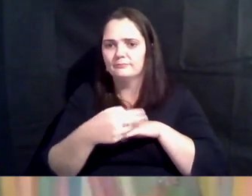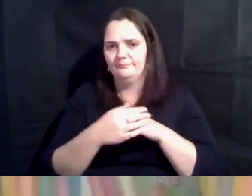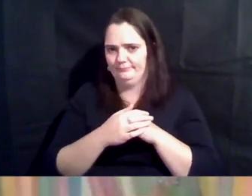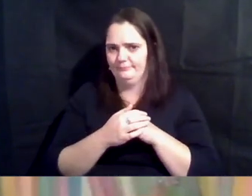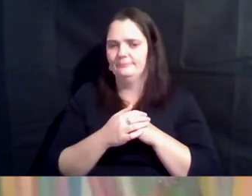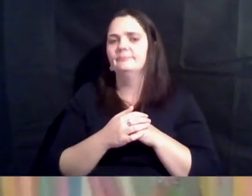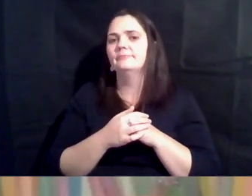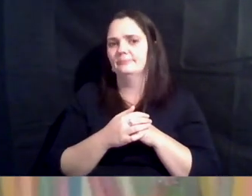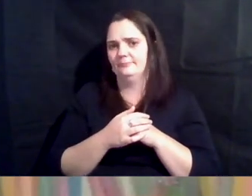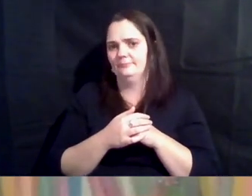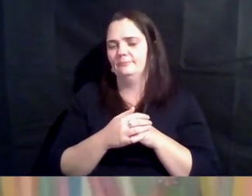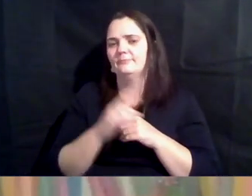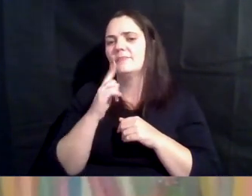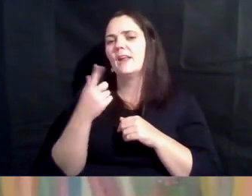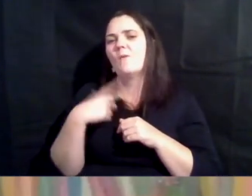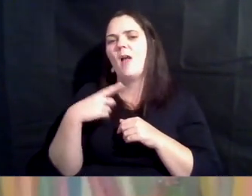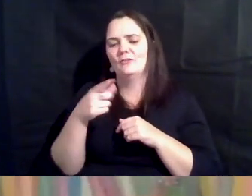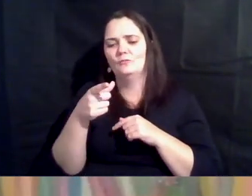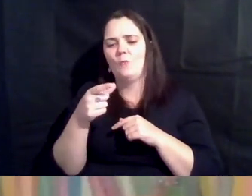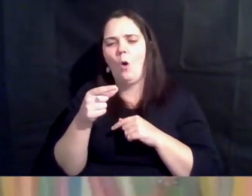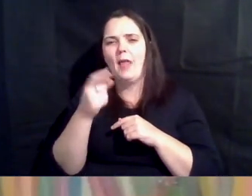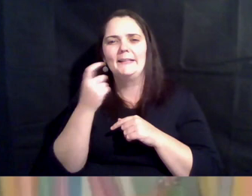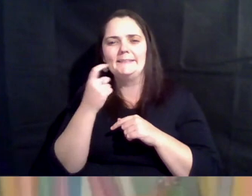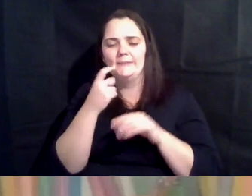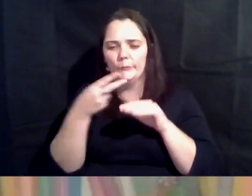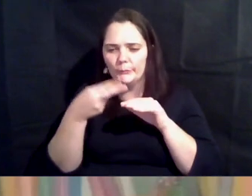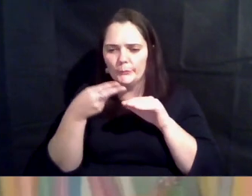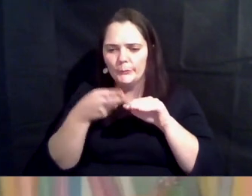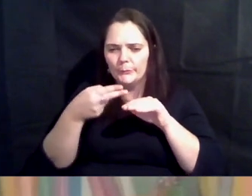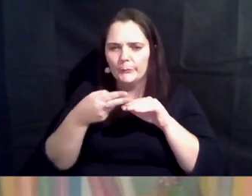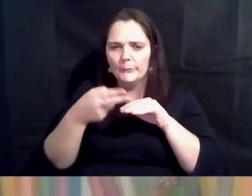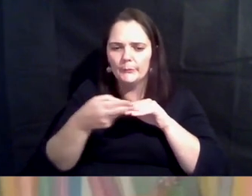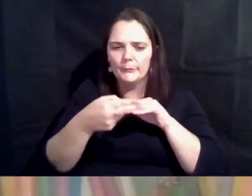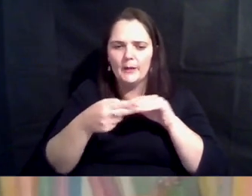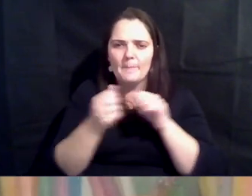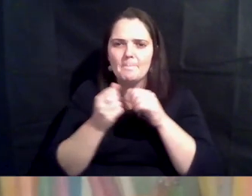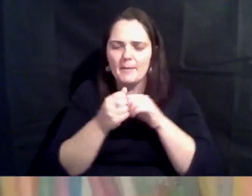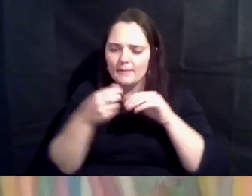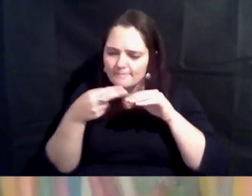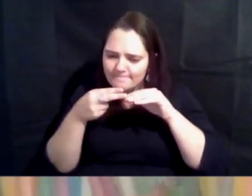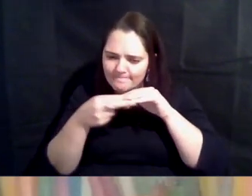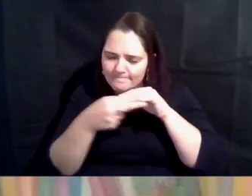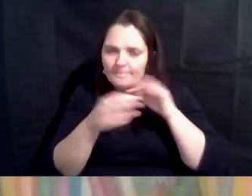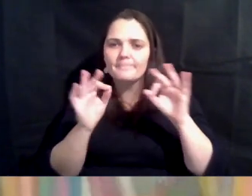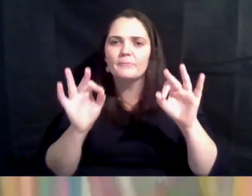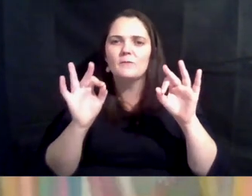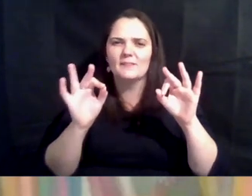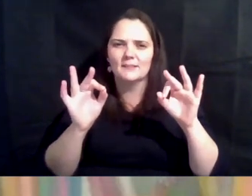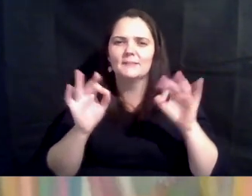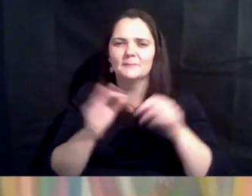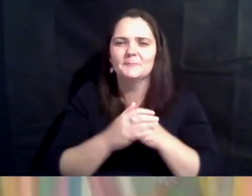amongst some nail scissors. I think because they're small and you can really get into like all the little crevices of what you're cutting out.